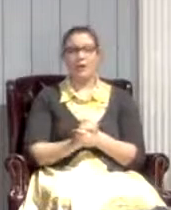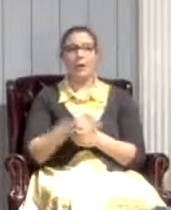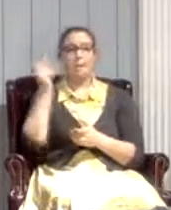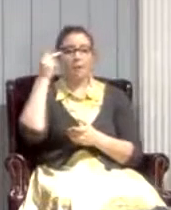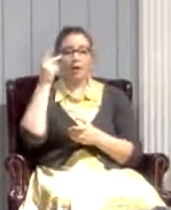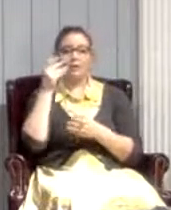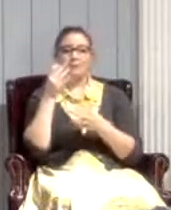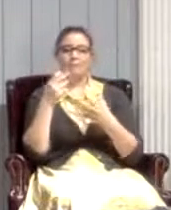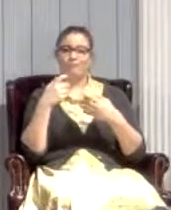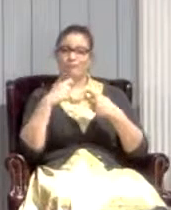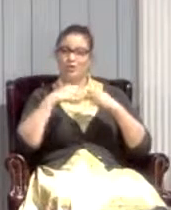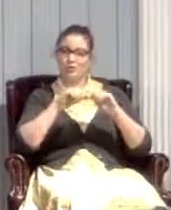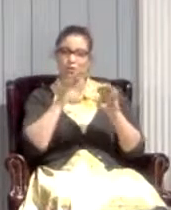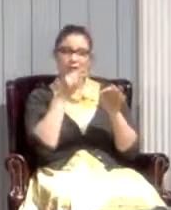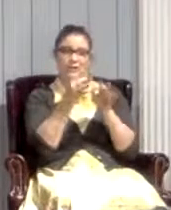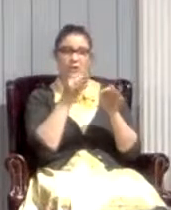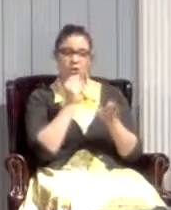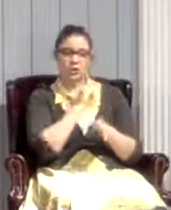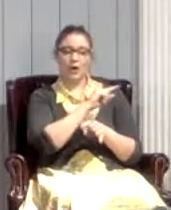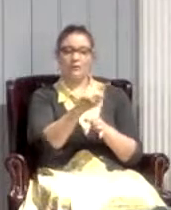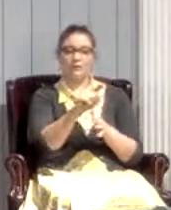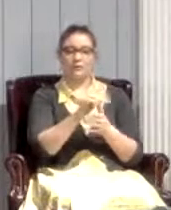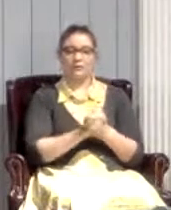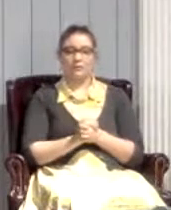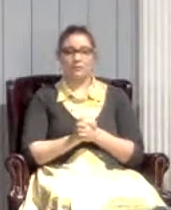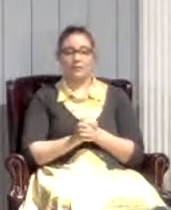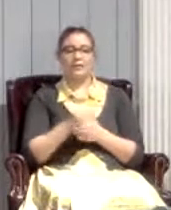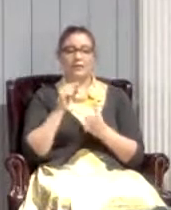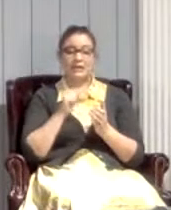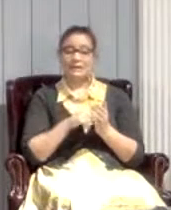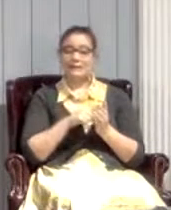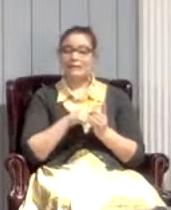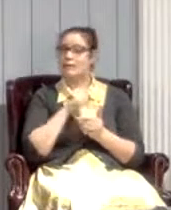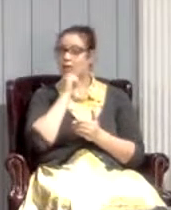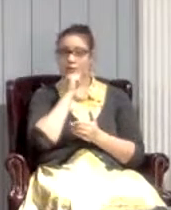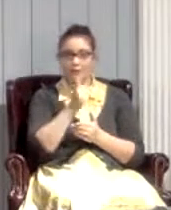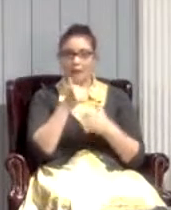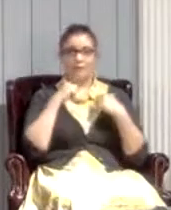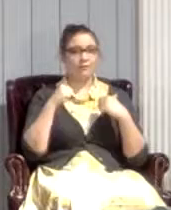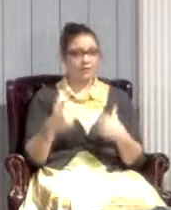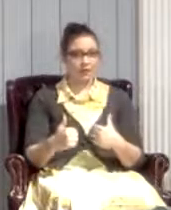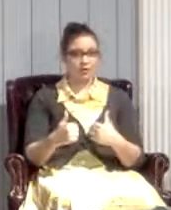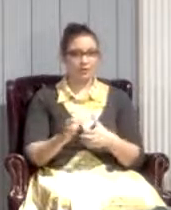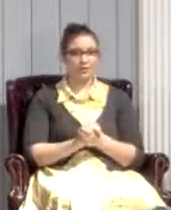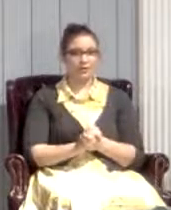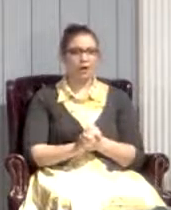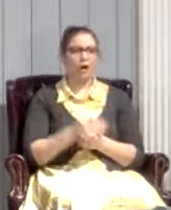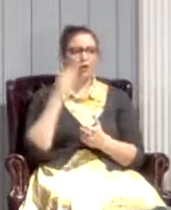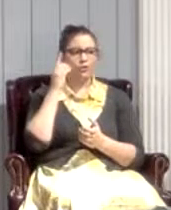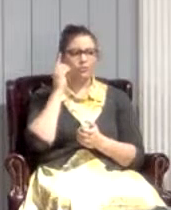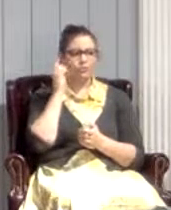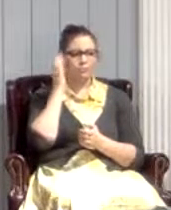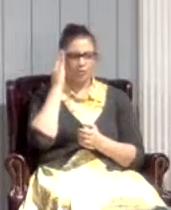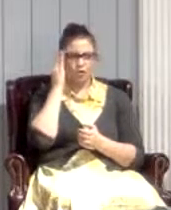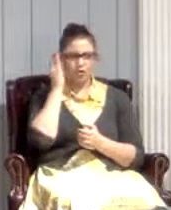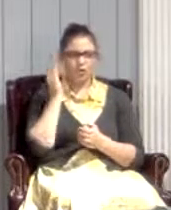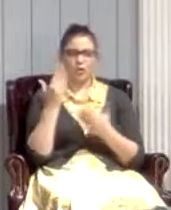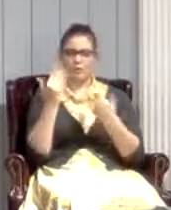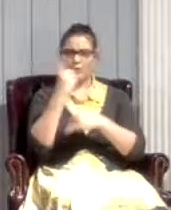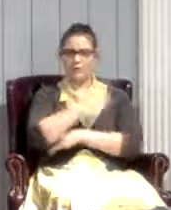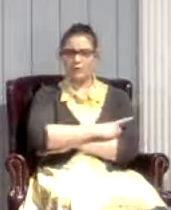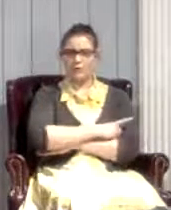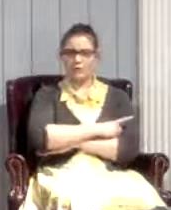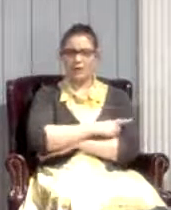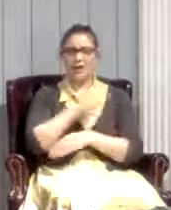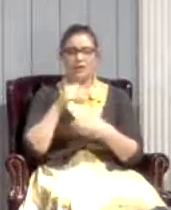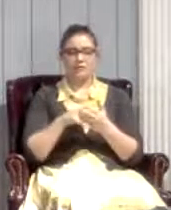while they are interpreting it as being fleshly, it absolutely is not. Well, don't you know today there are plenty of